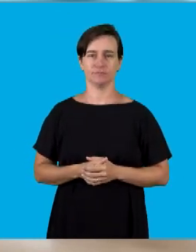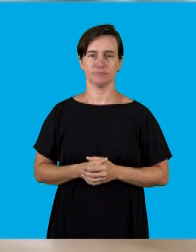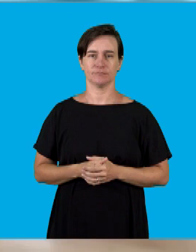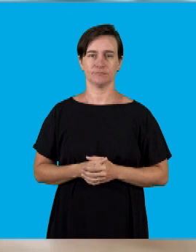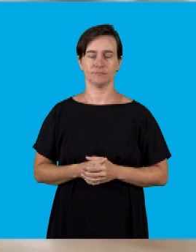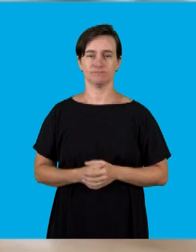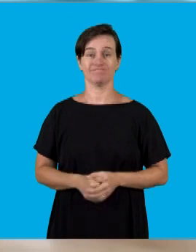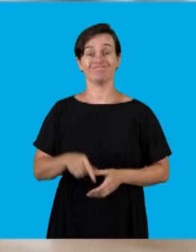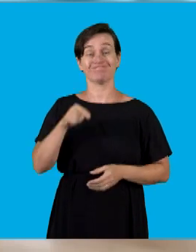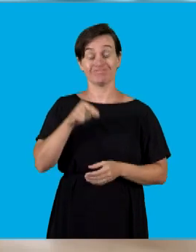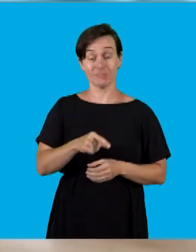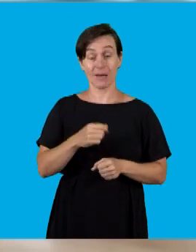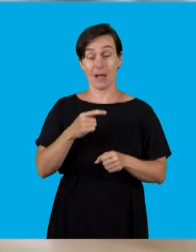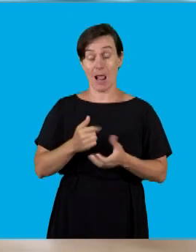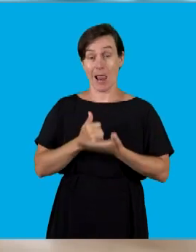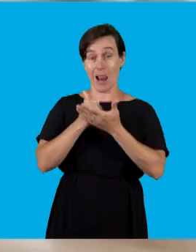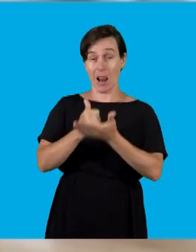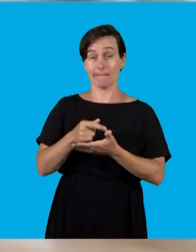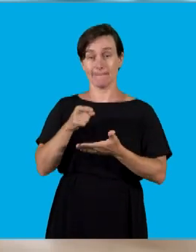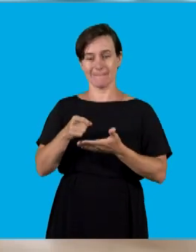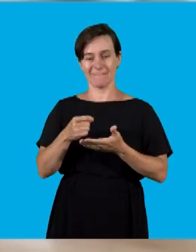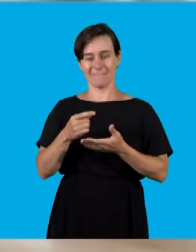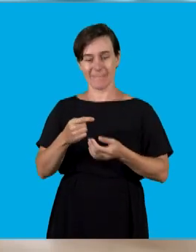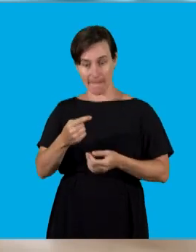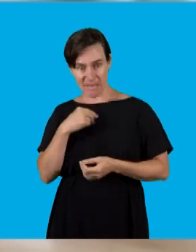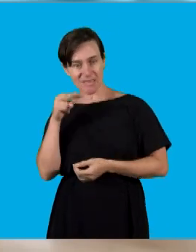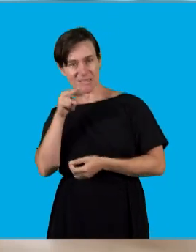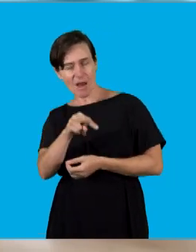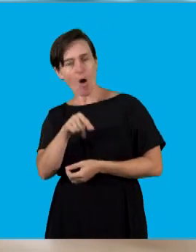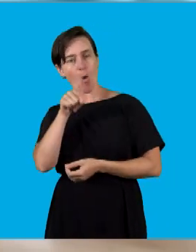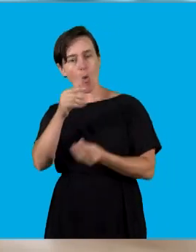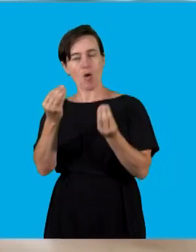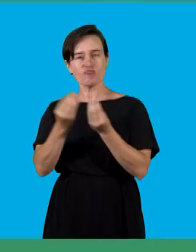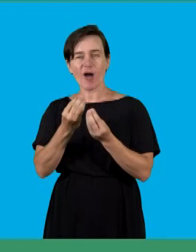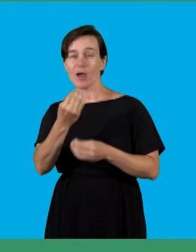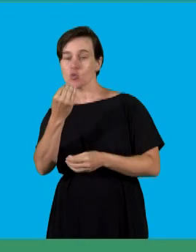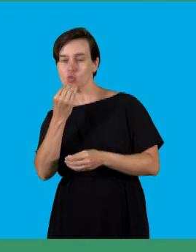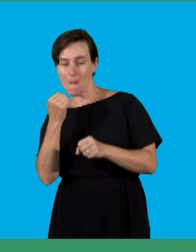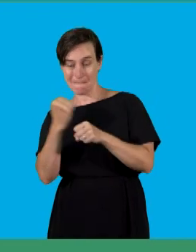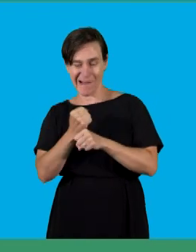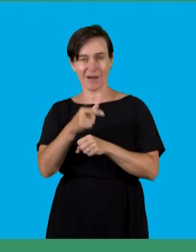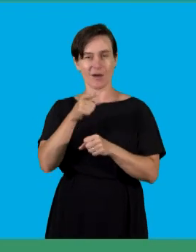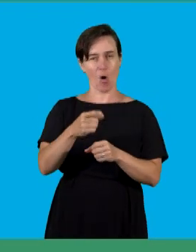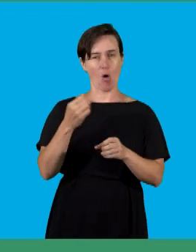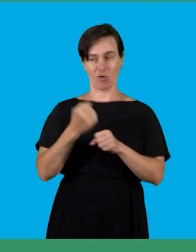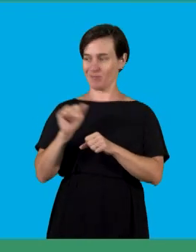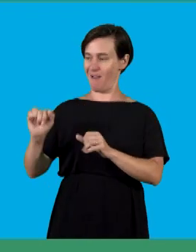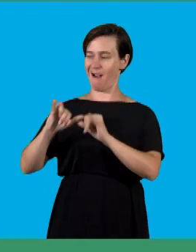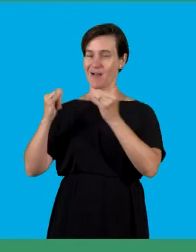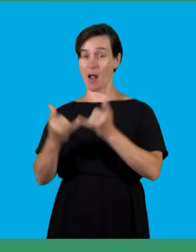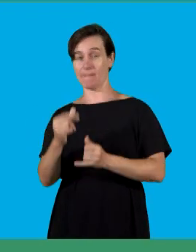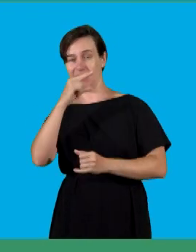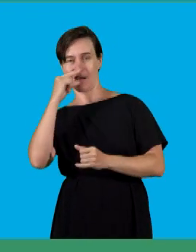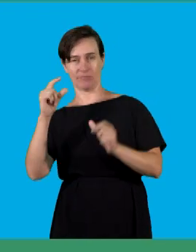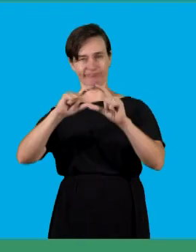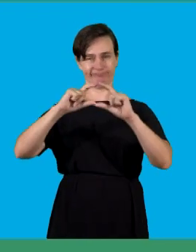It also promotes the product by indicating the brand as well as the trademark of the company